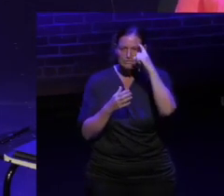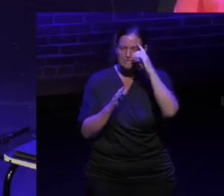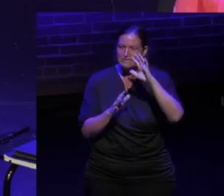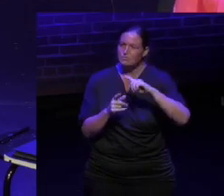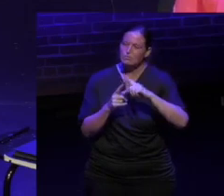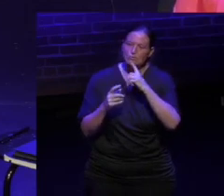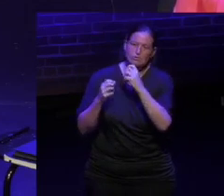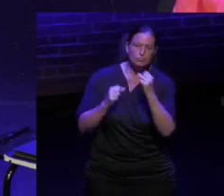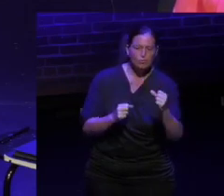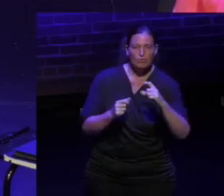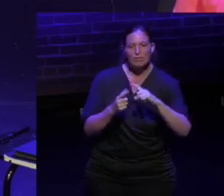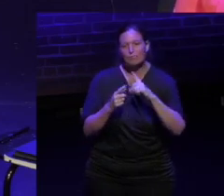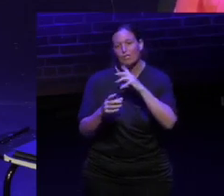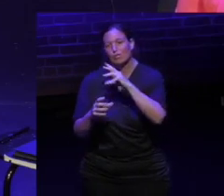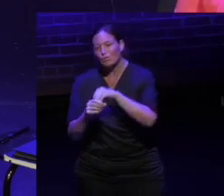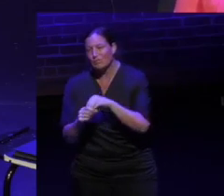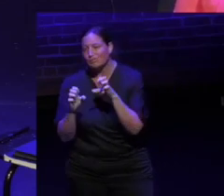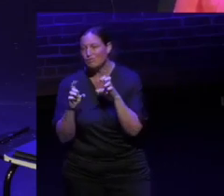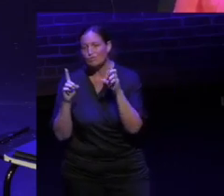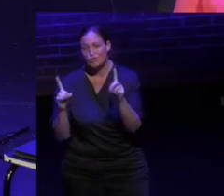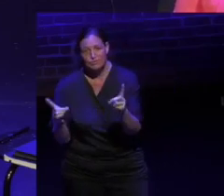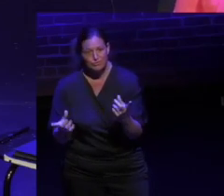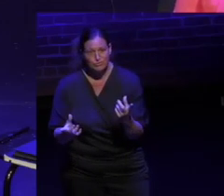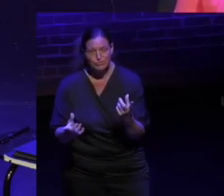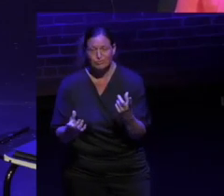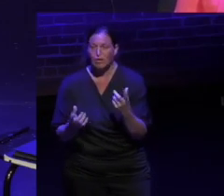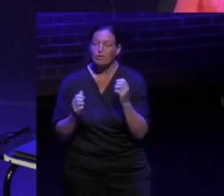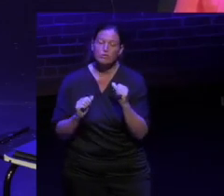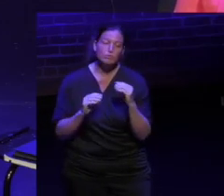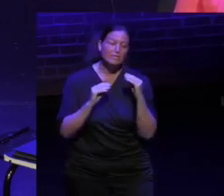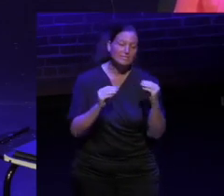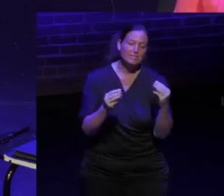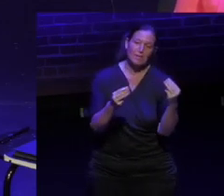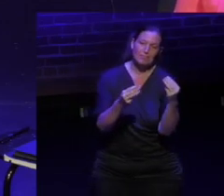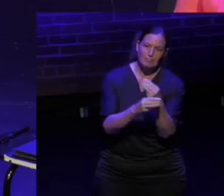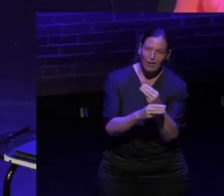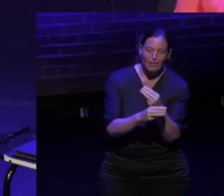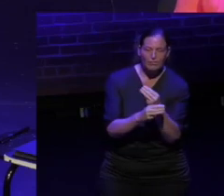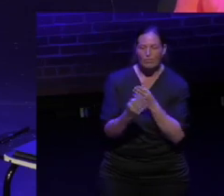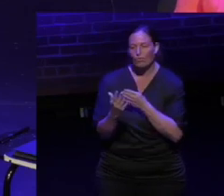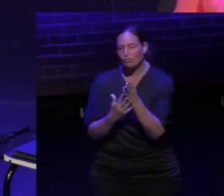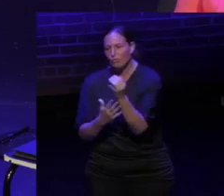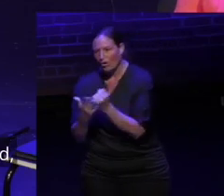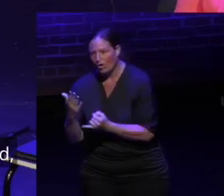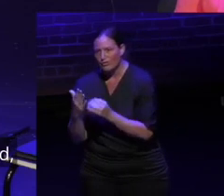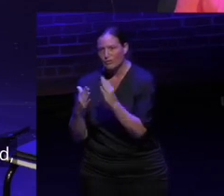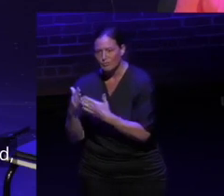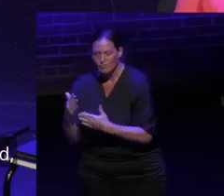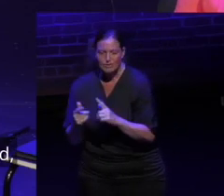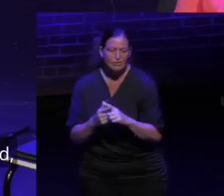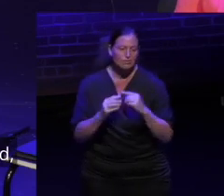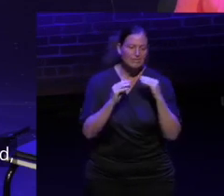very strongly about this because I've seen this in my communities. You can teach math through art, through music. You can